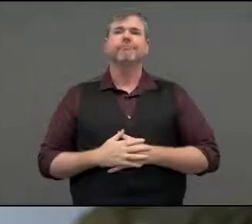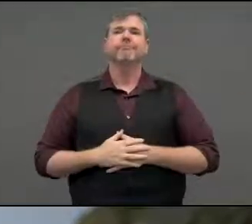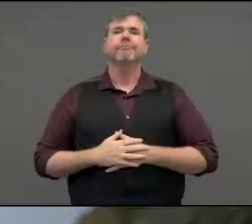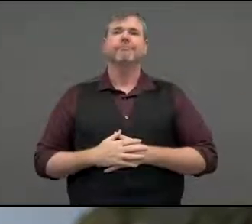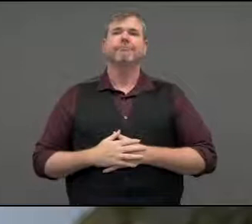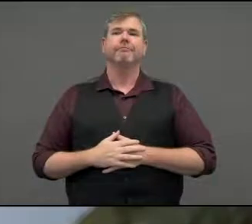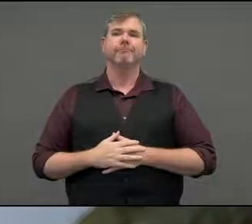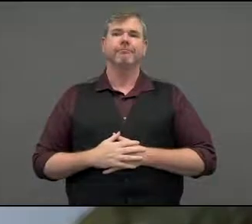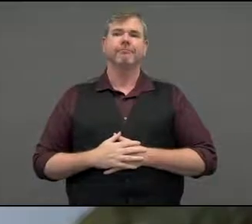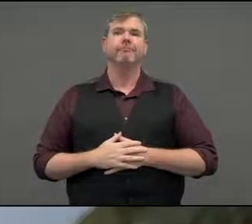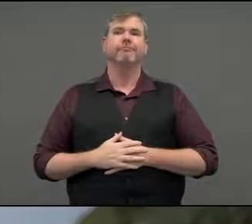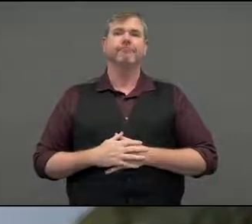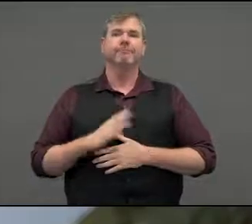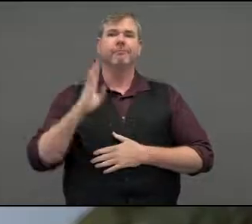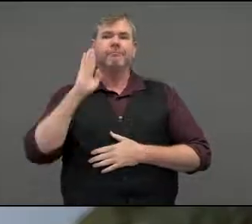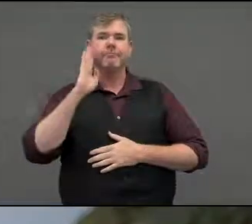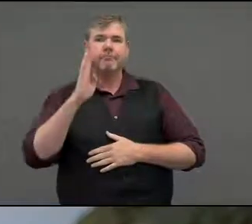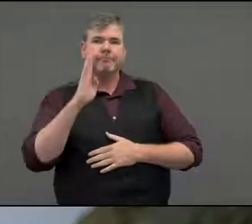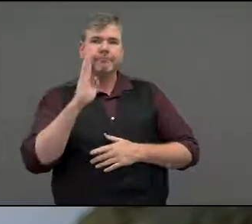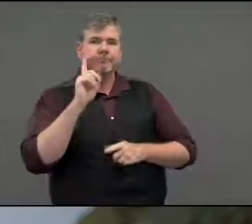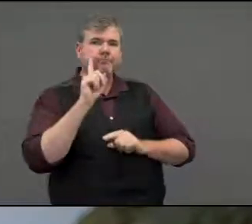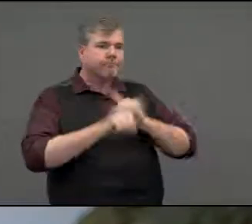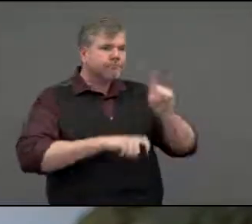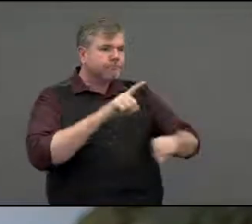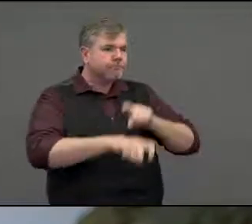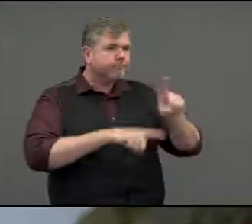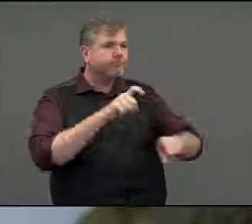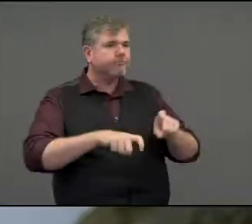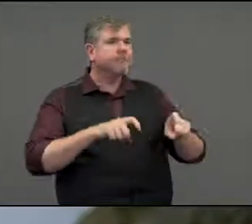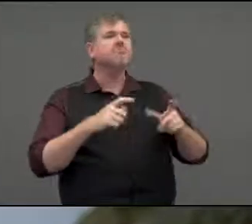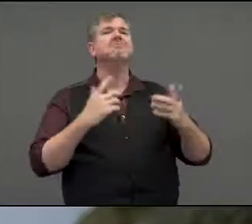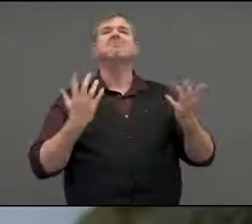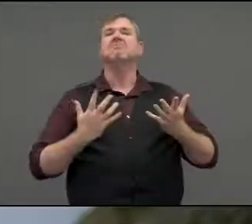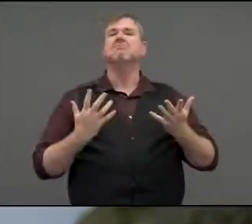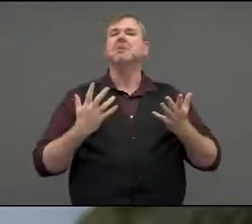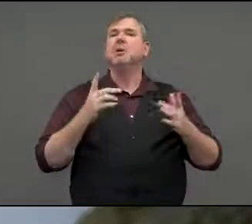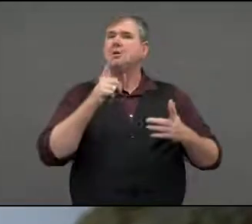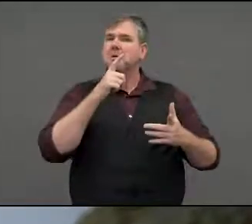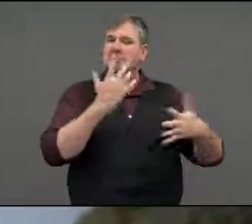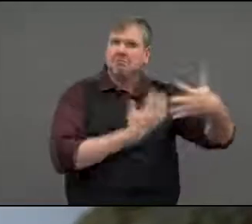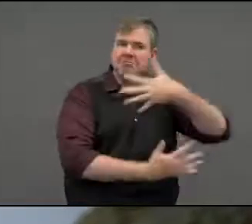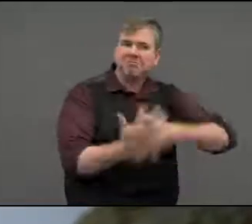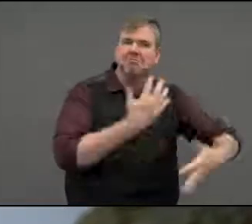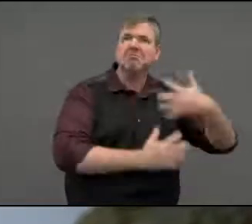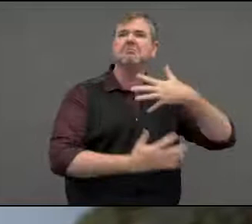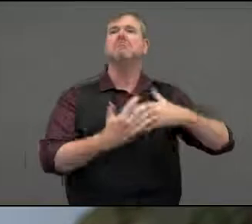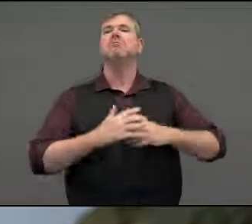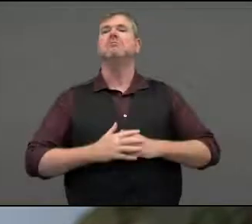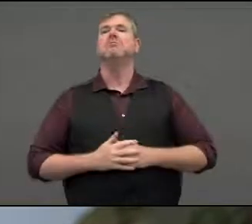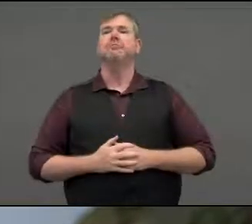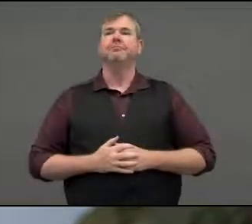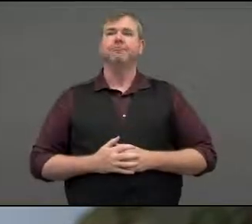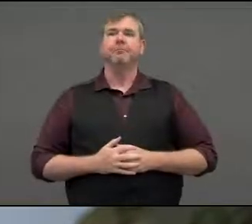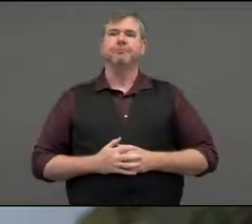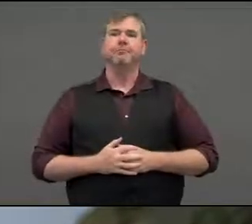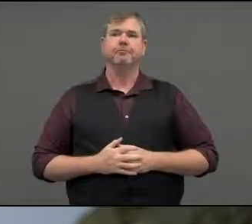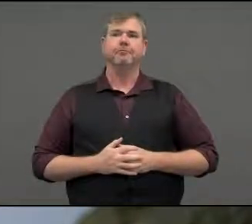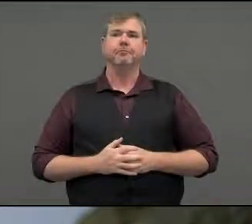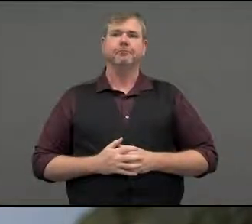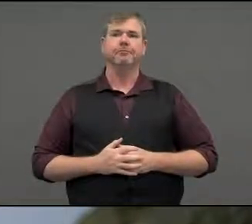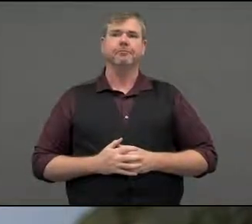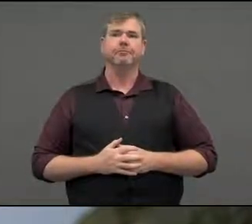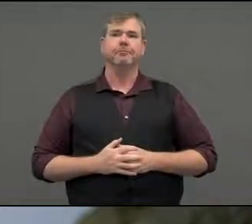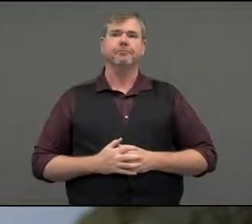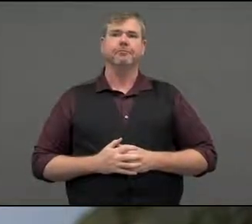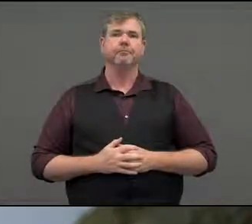who may be sick, they need to ensure that they kind of open the areas that that employee was